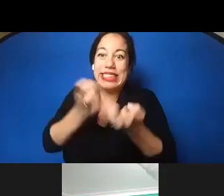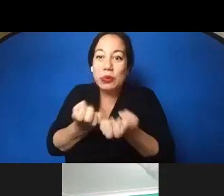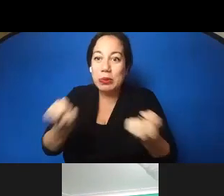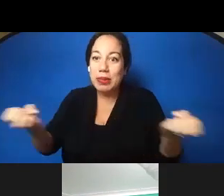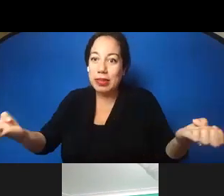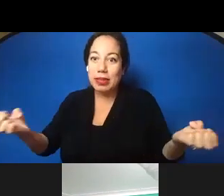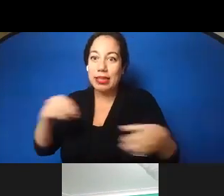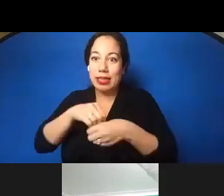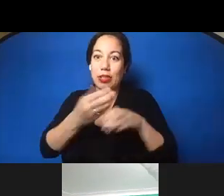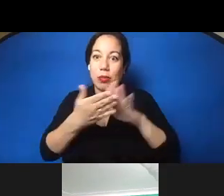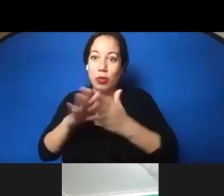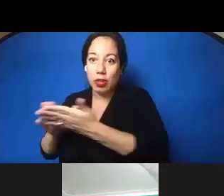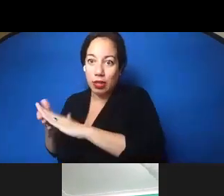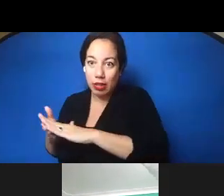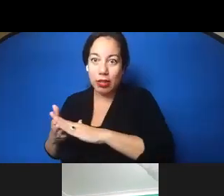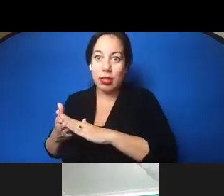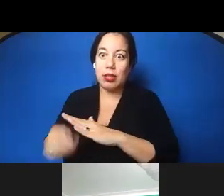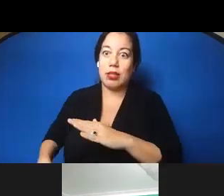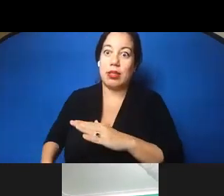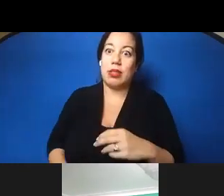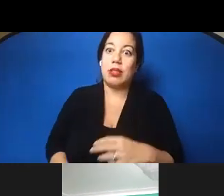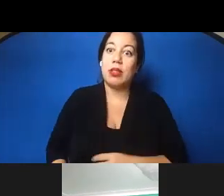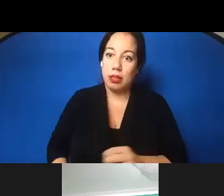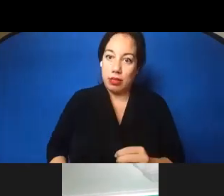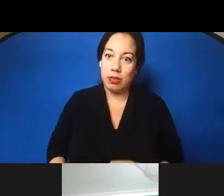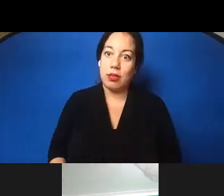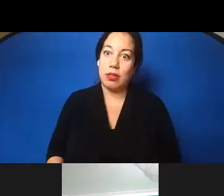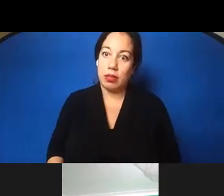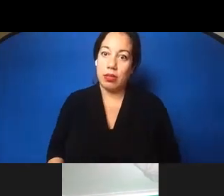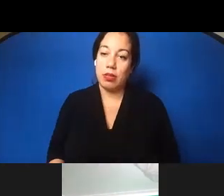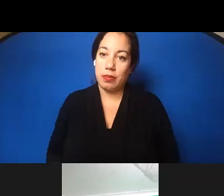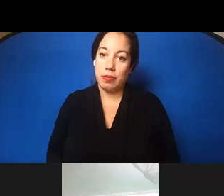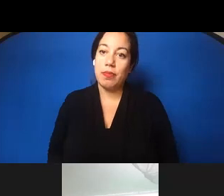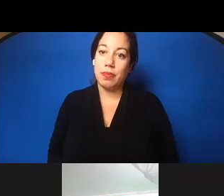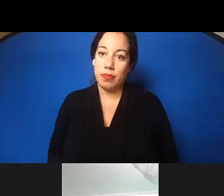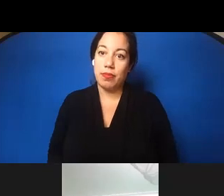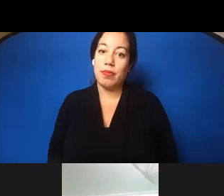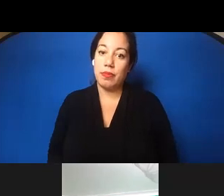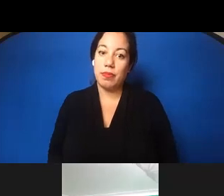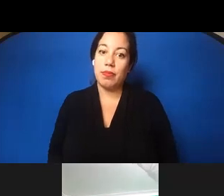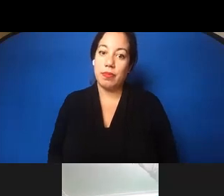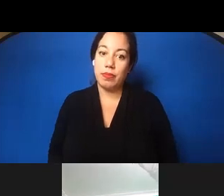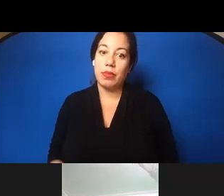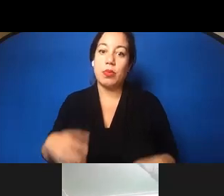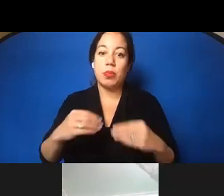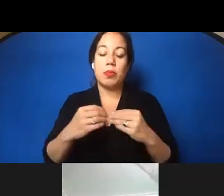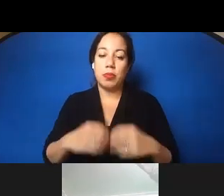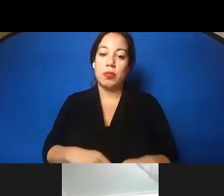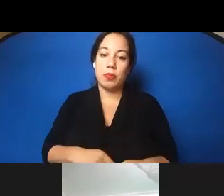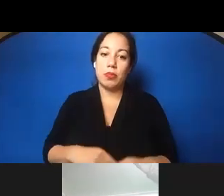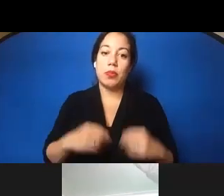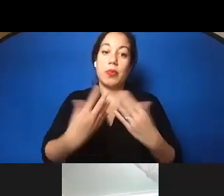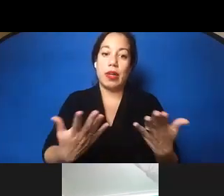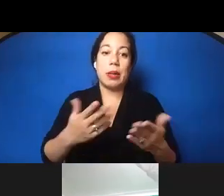local communities, because of resources they could not be able to afford it. So we try to provide those hand washing facilities to